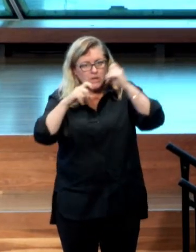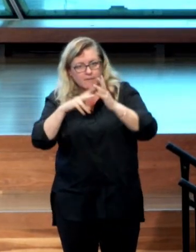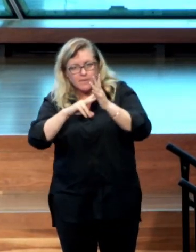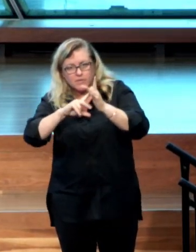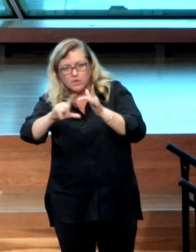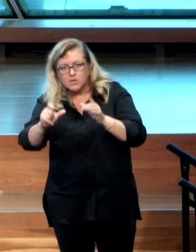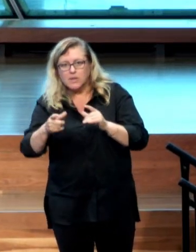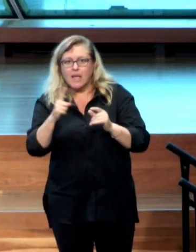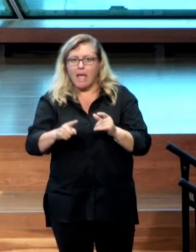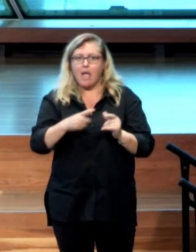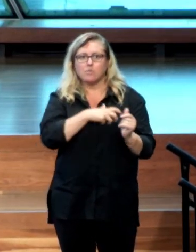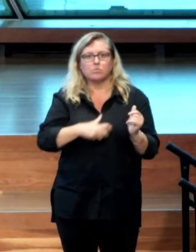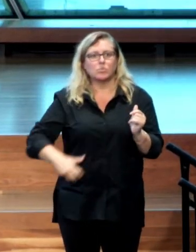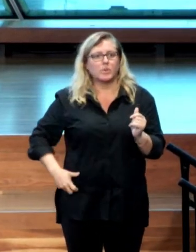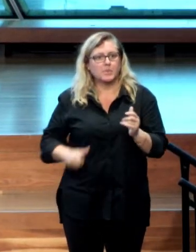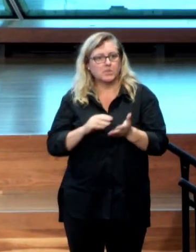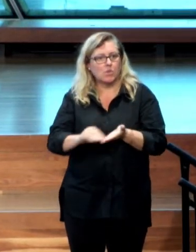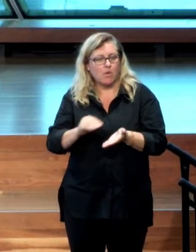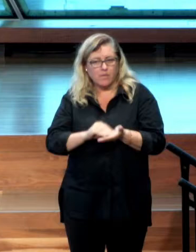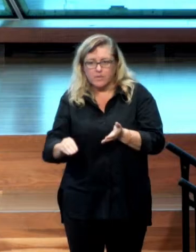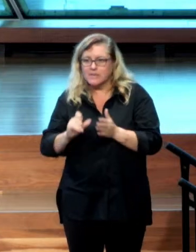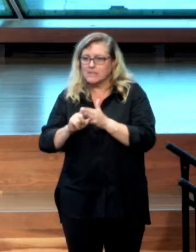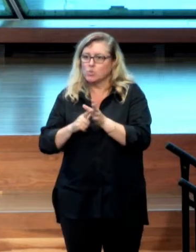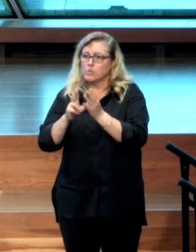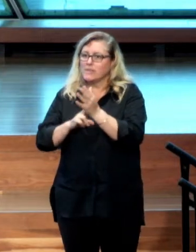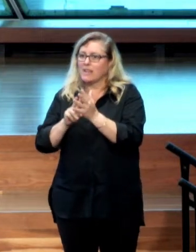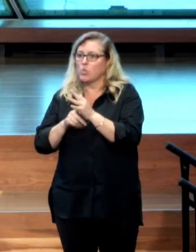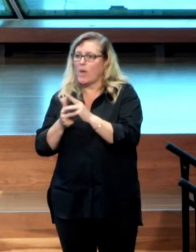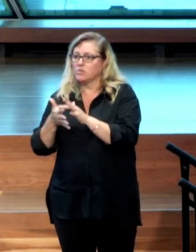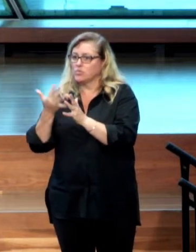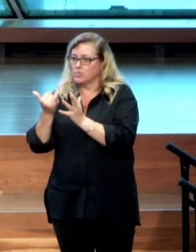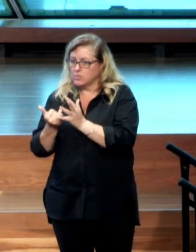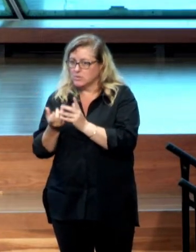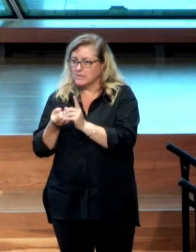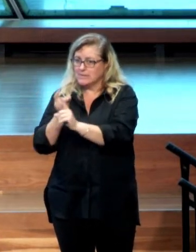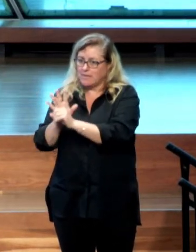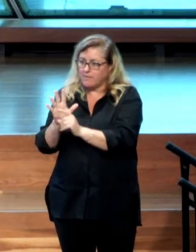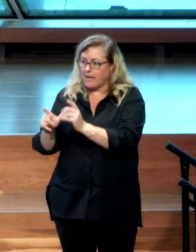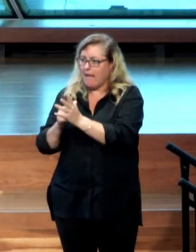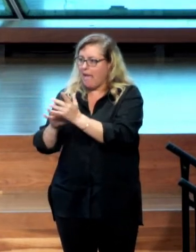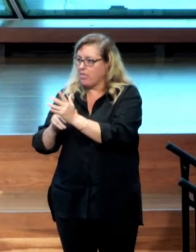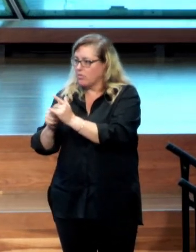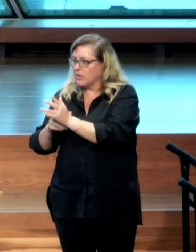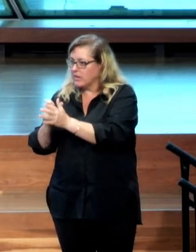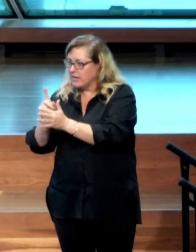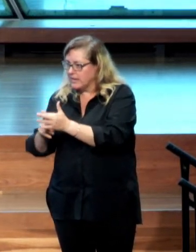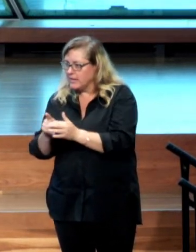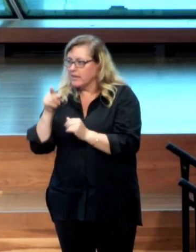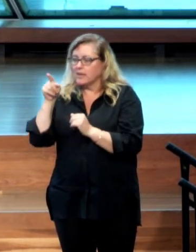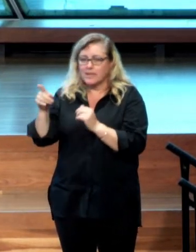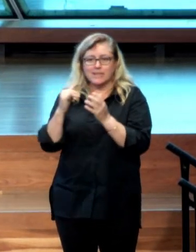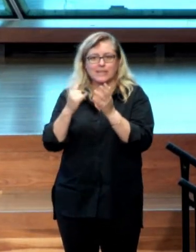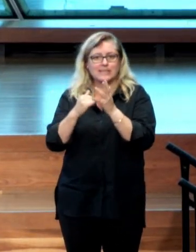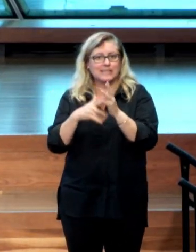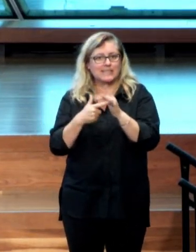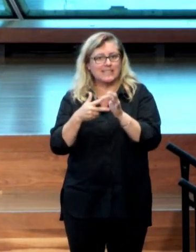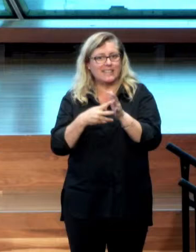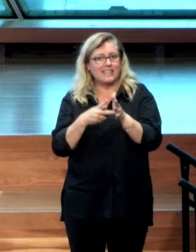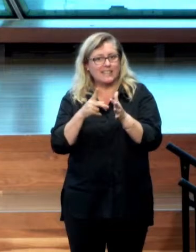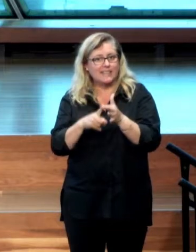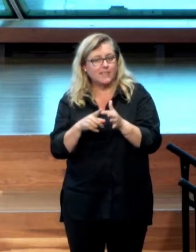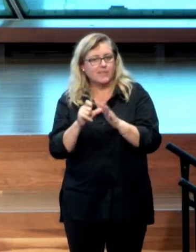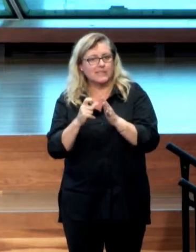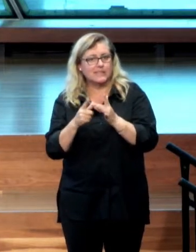and the Premier's Office, to the Premier Daniel Andrews himself and Catherine, and Minister Steve Dimopoulos for